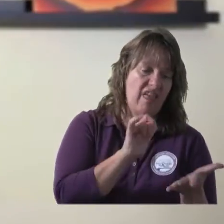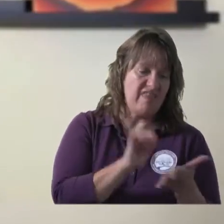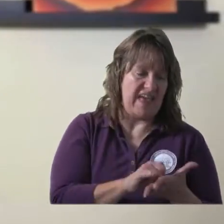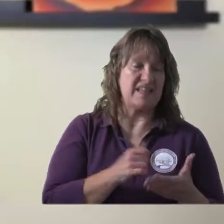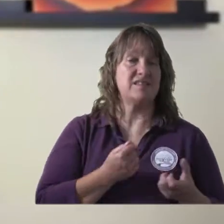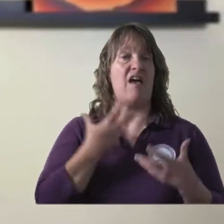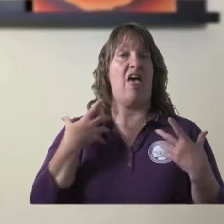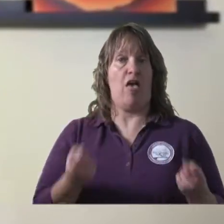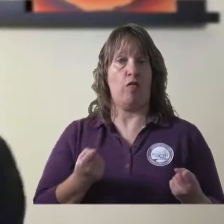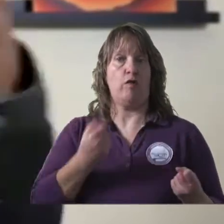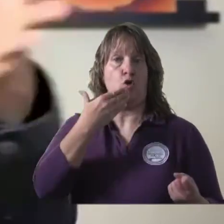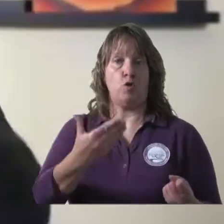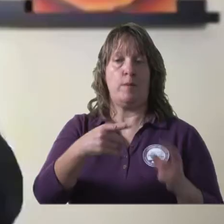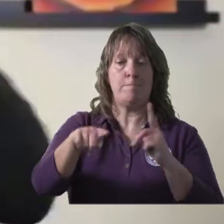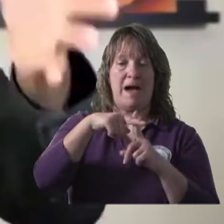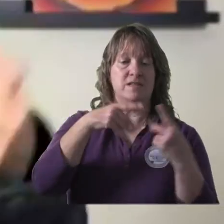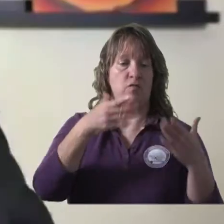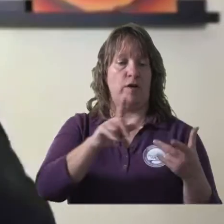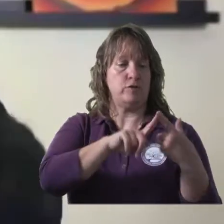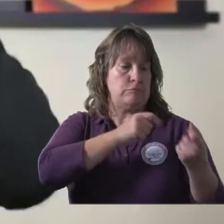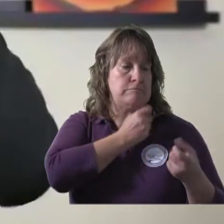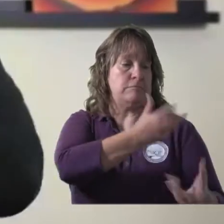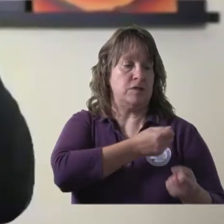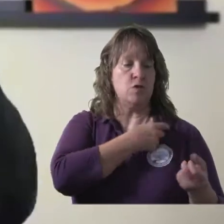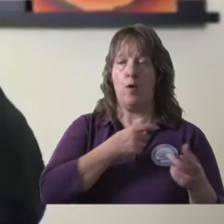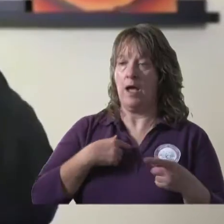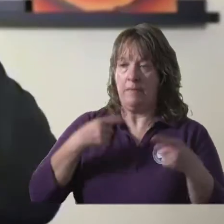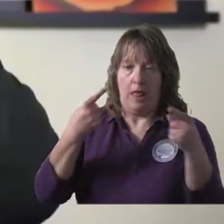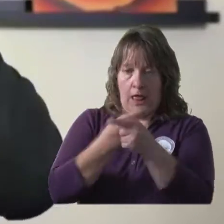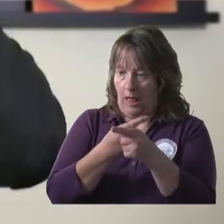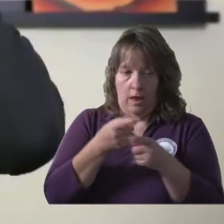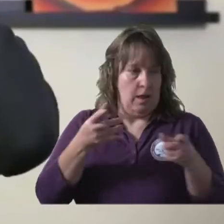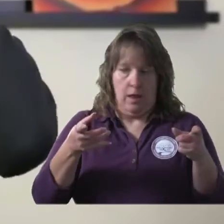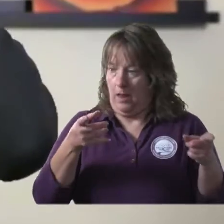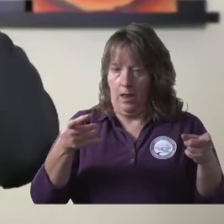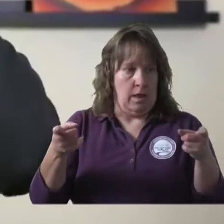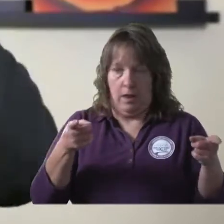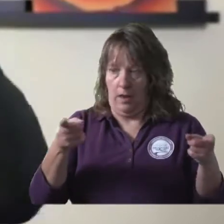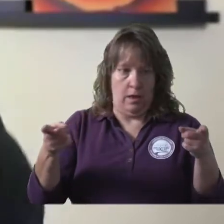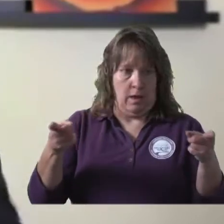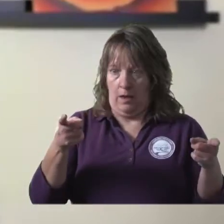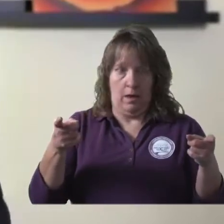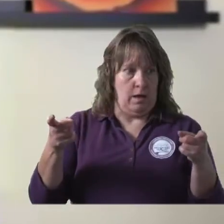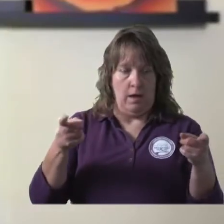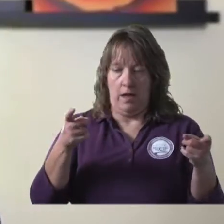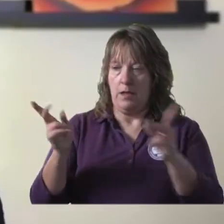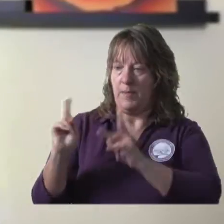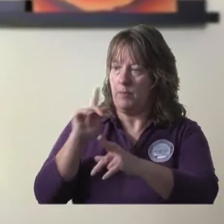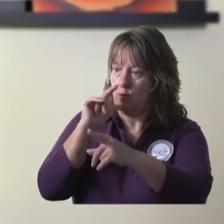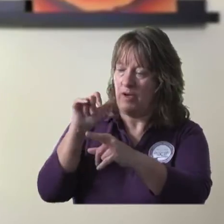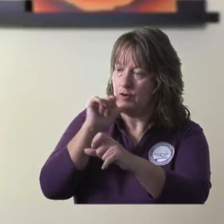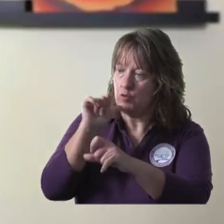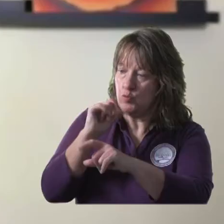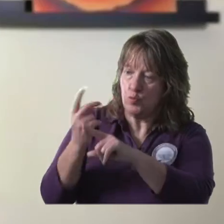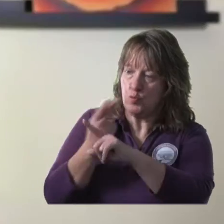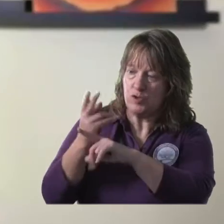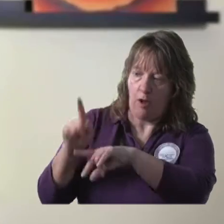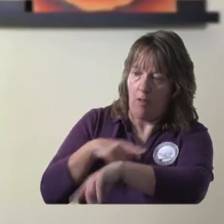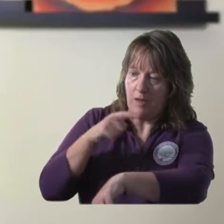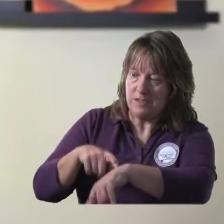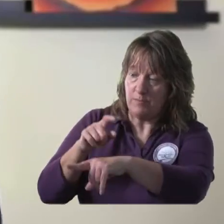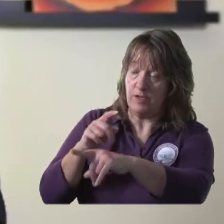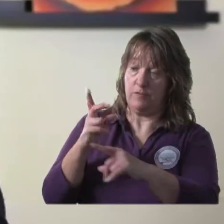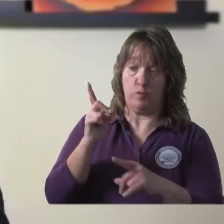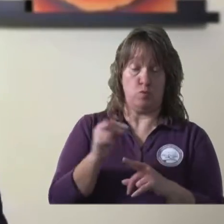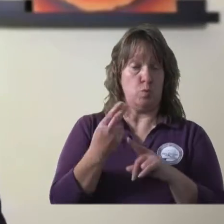deal with it. And so I'm there at this crossroads, and I know that in cases of people who haven't used in a very long time, that if you